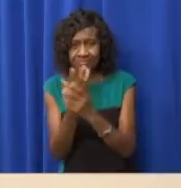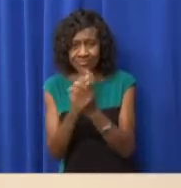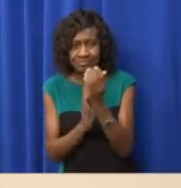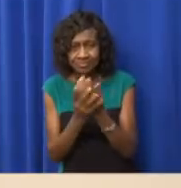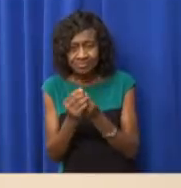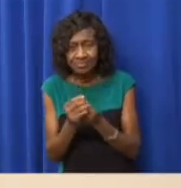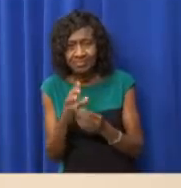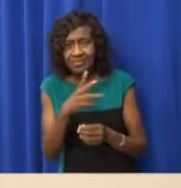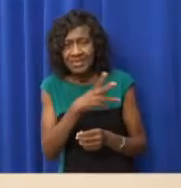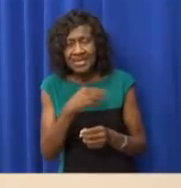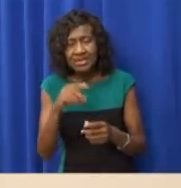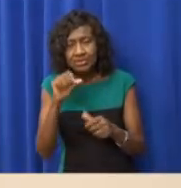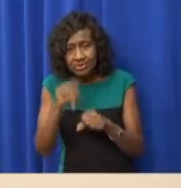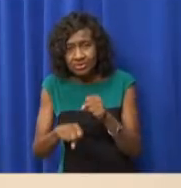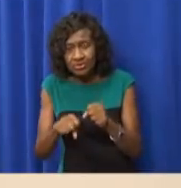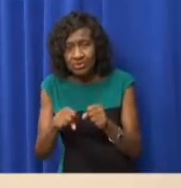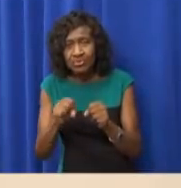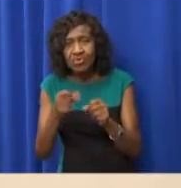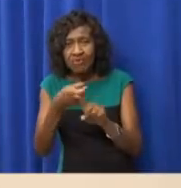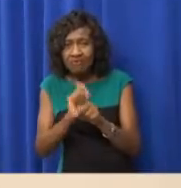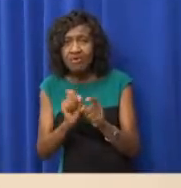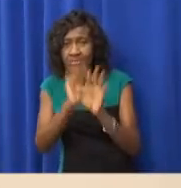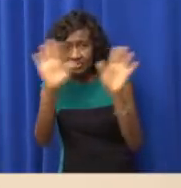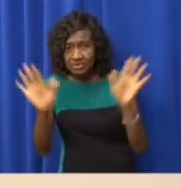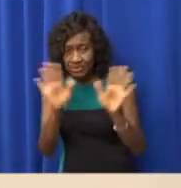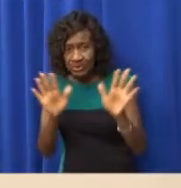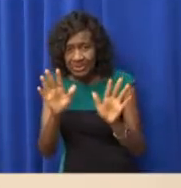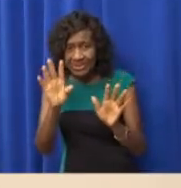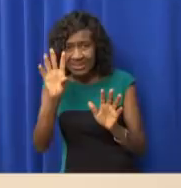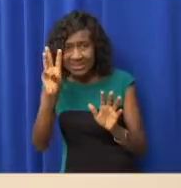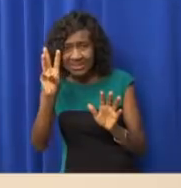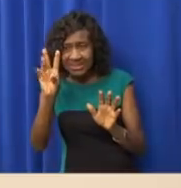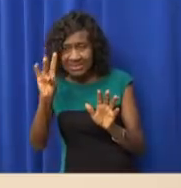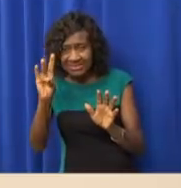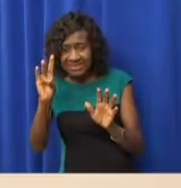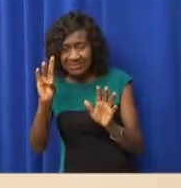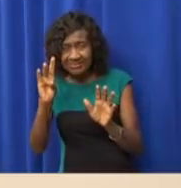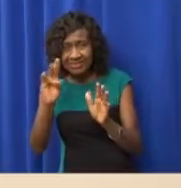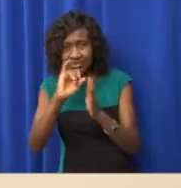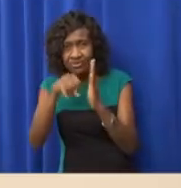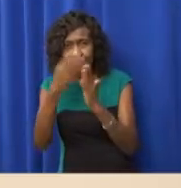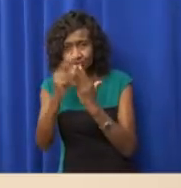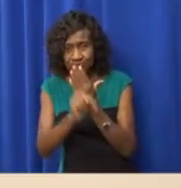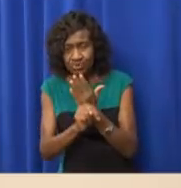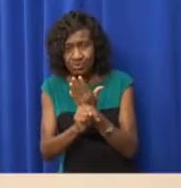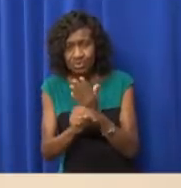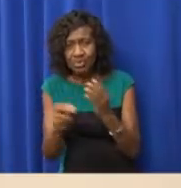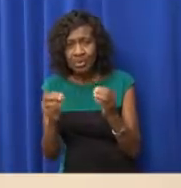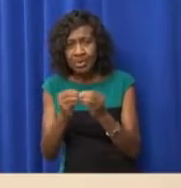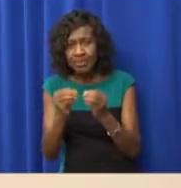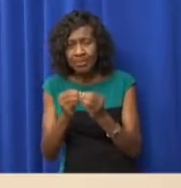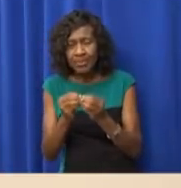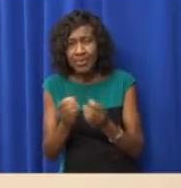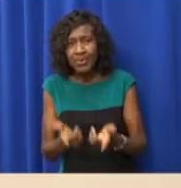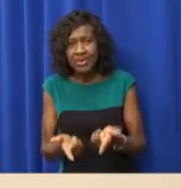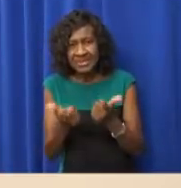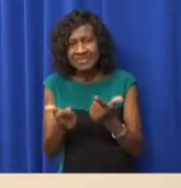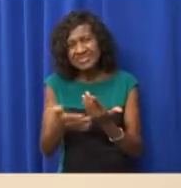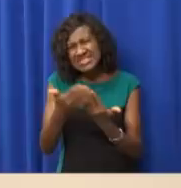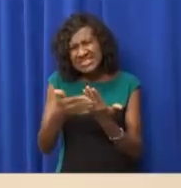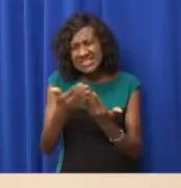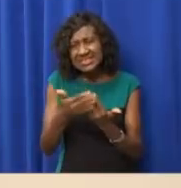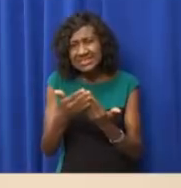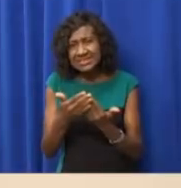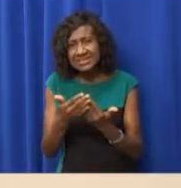from Sunday the 7th, this coming Sunday, we are moving forward with further relaxation of restrictions with other segments of the economy to